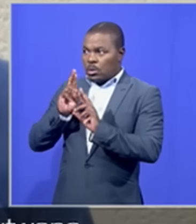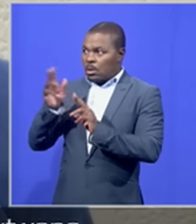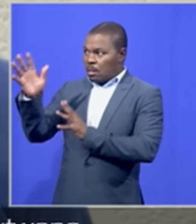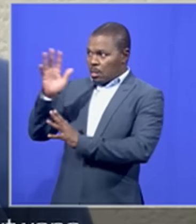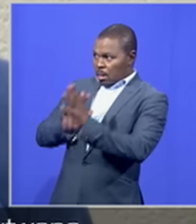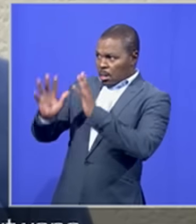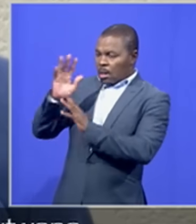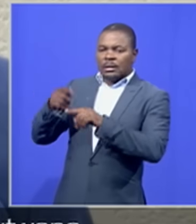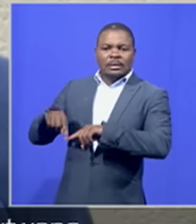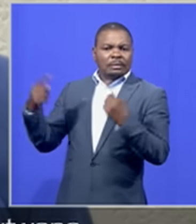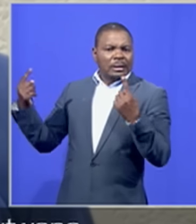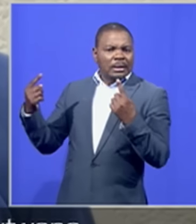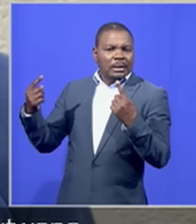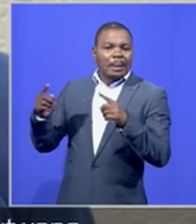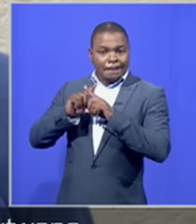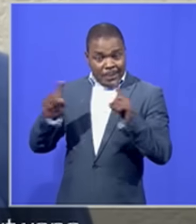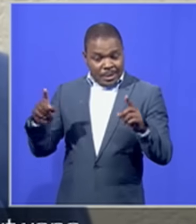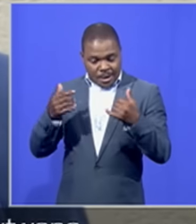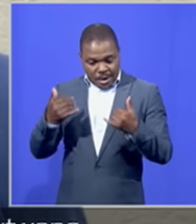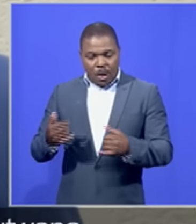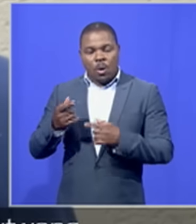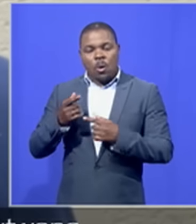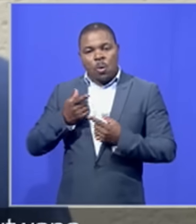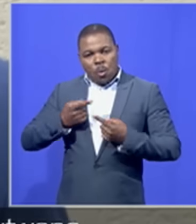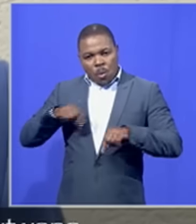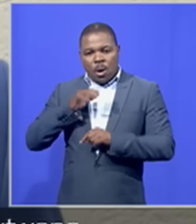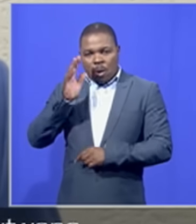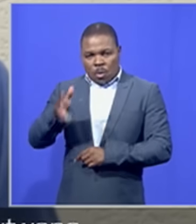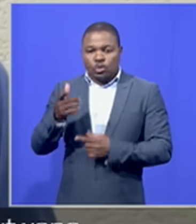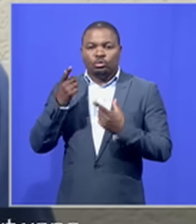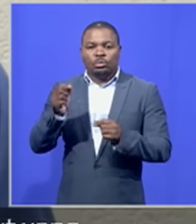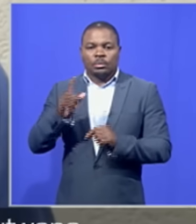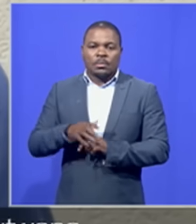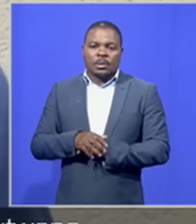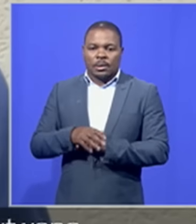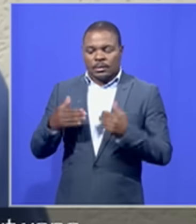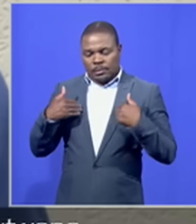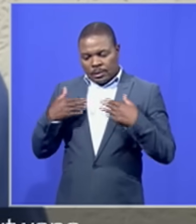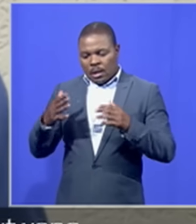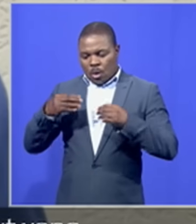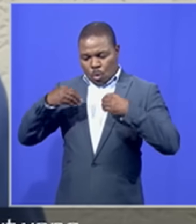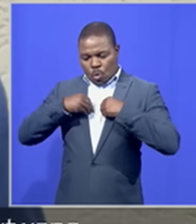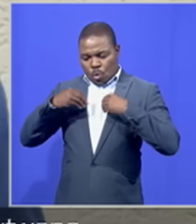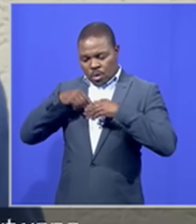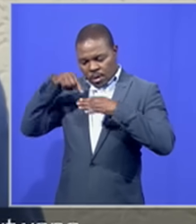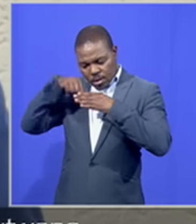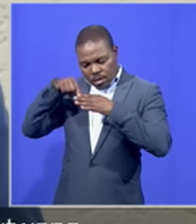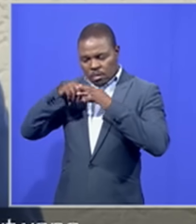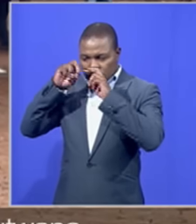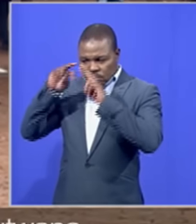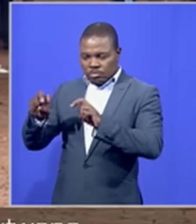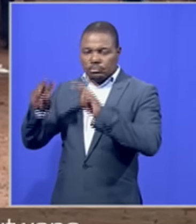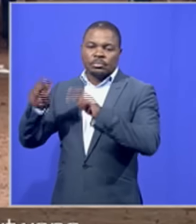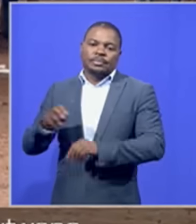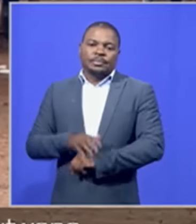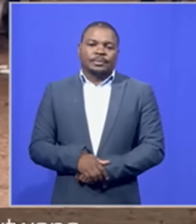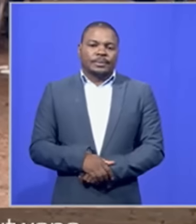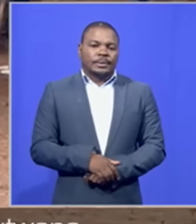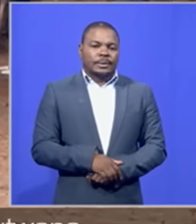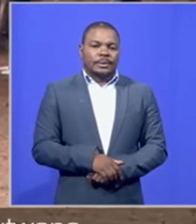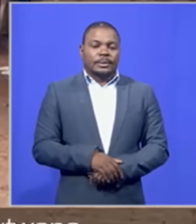is alleged, and as such, we are bound to start with our own internal investigation. Kgoro